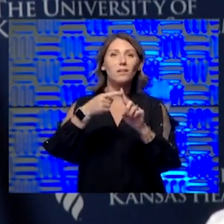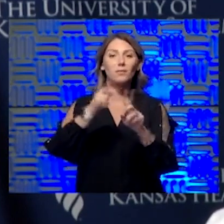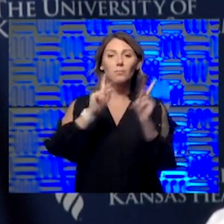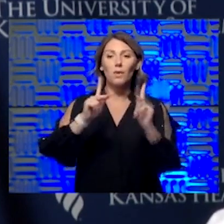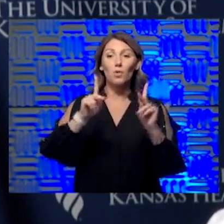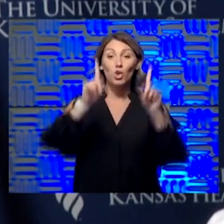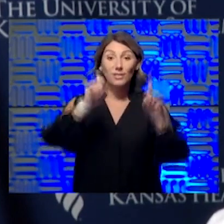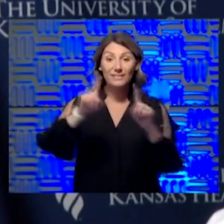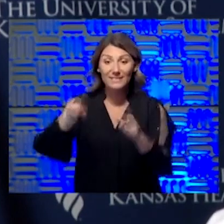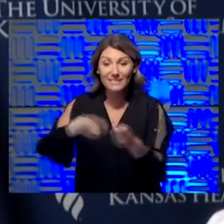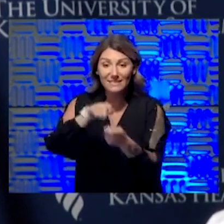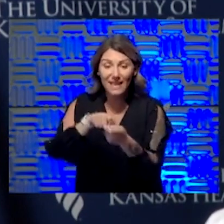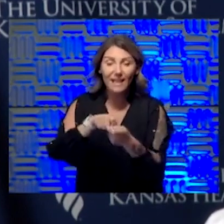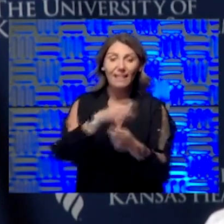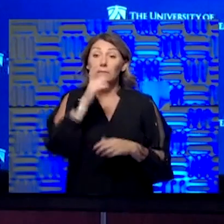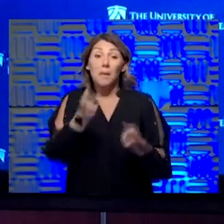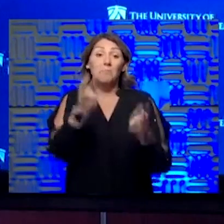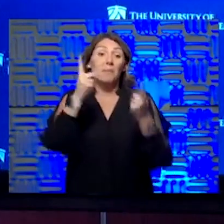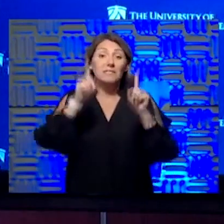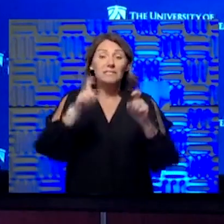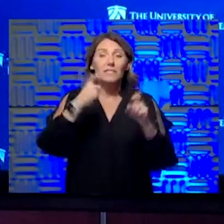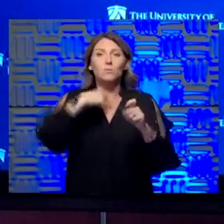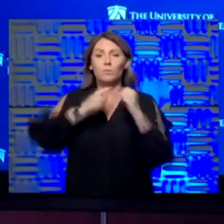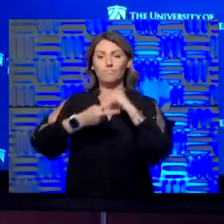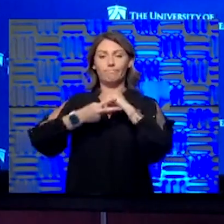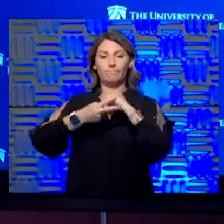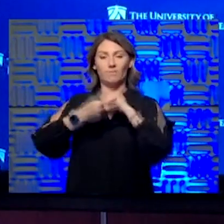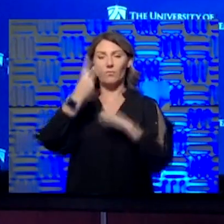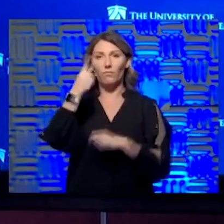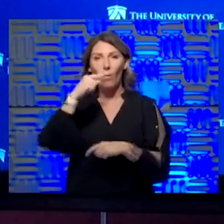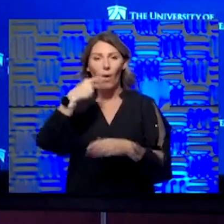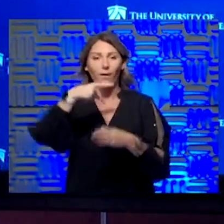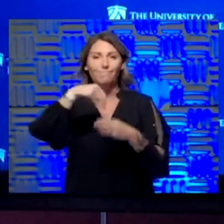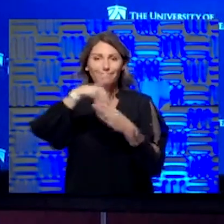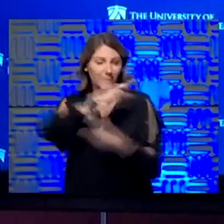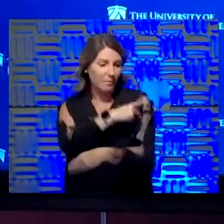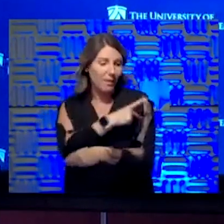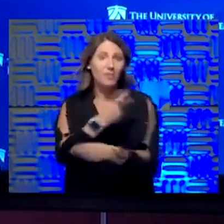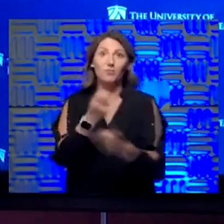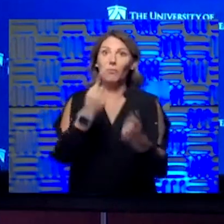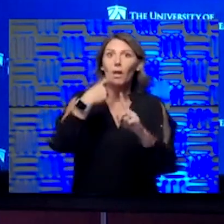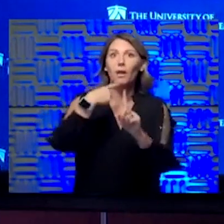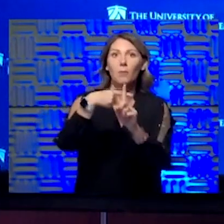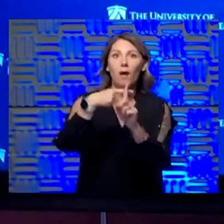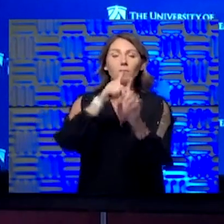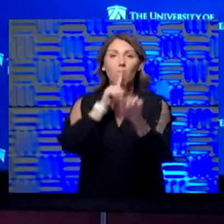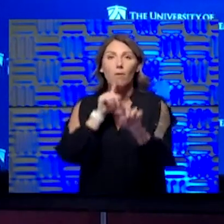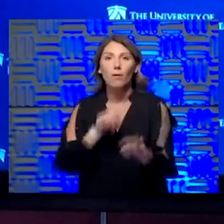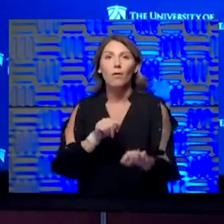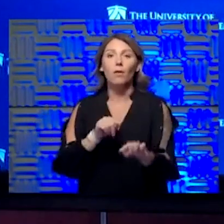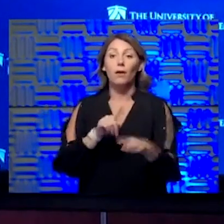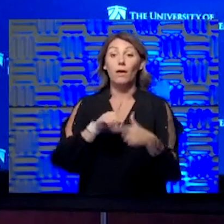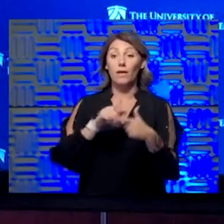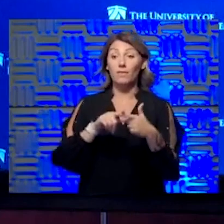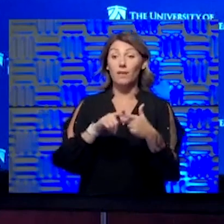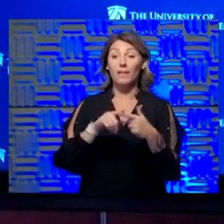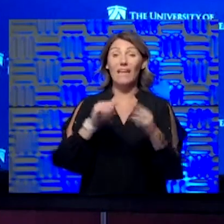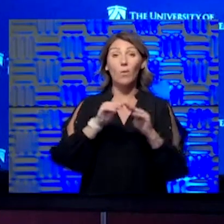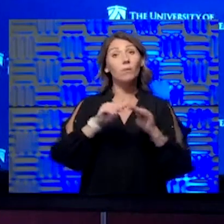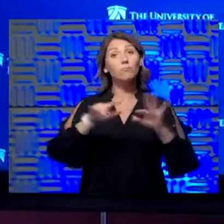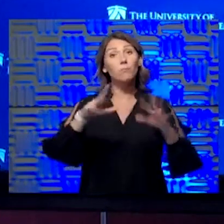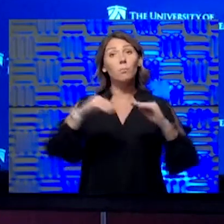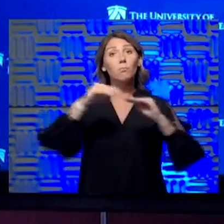everybody's kind of moving in the same direction to keep people safe. Other questions out there? I have a question from Newsy. Newsy. And they want to